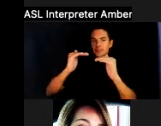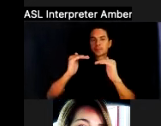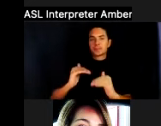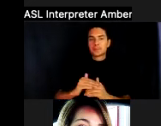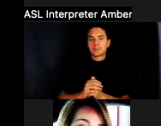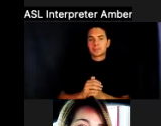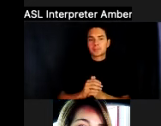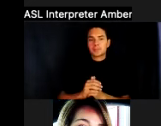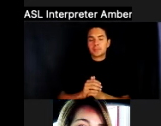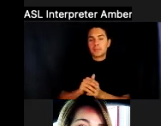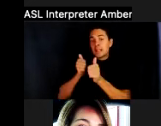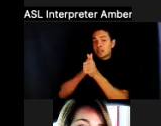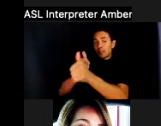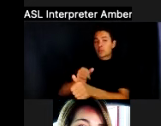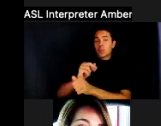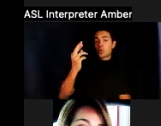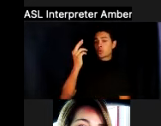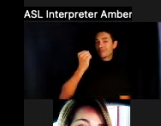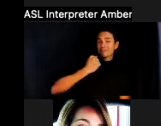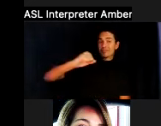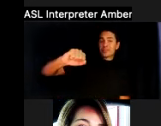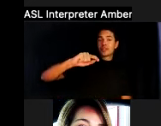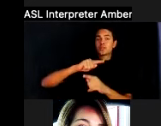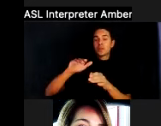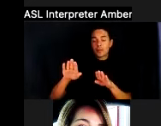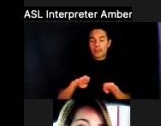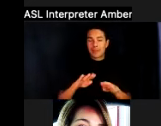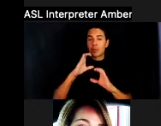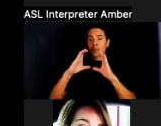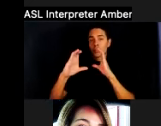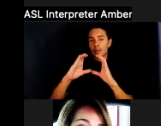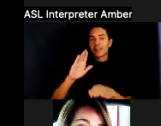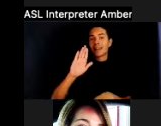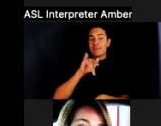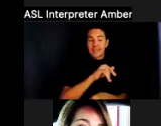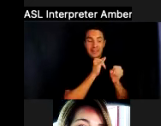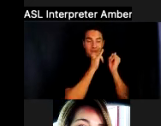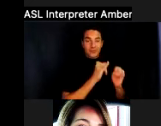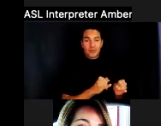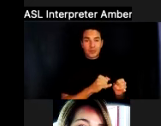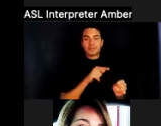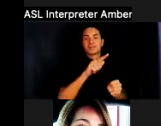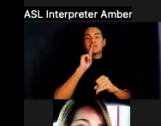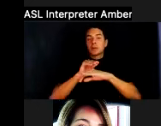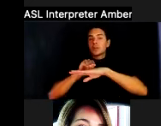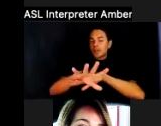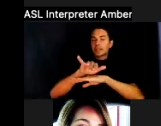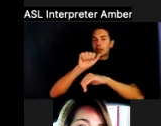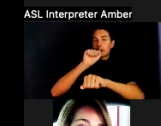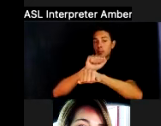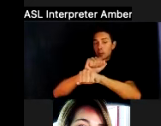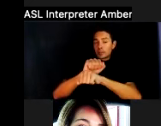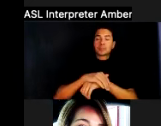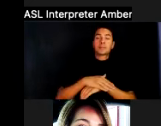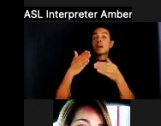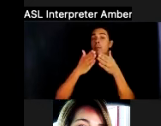by an individual is used as a factor in decisions affecting that individual's employment, public